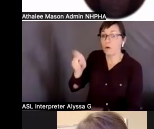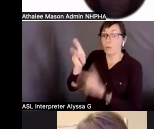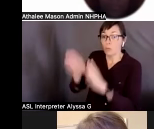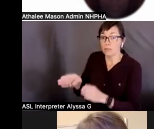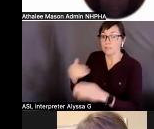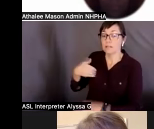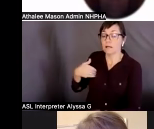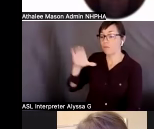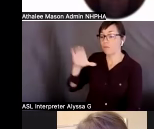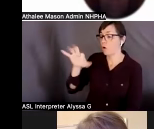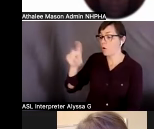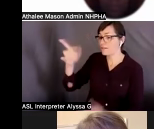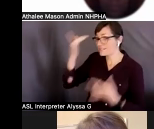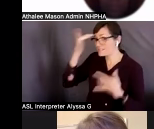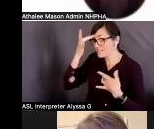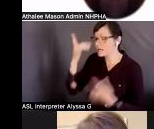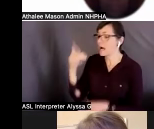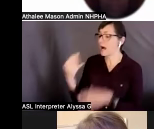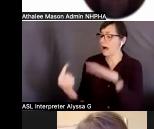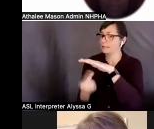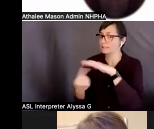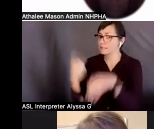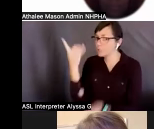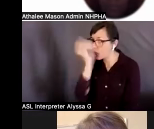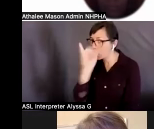isolation and quarantine look like for you?